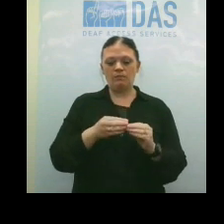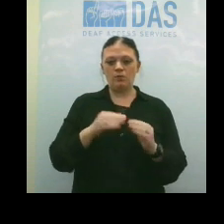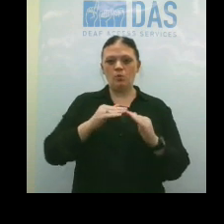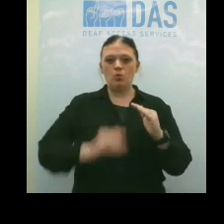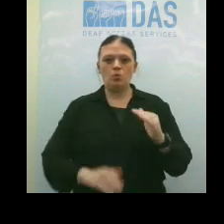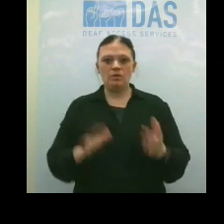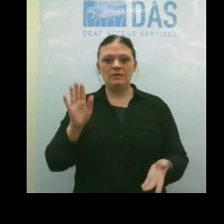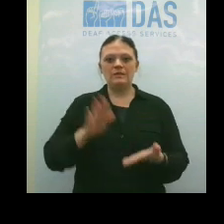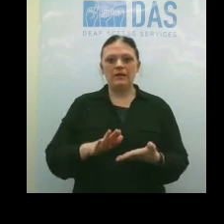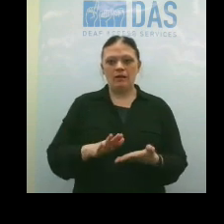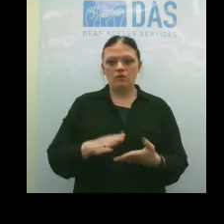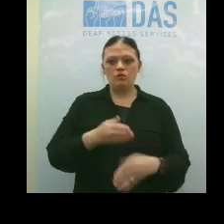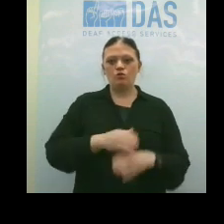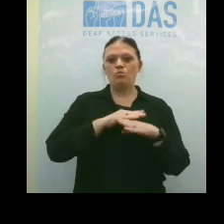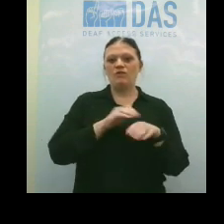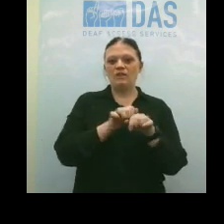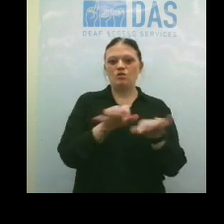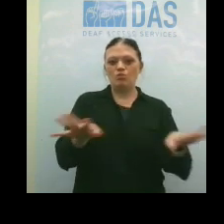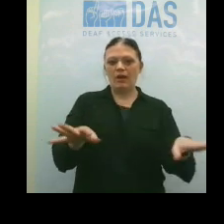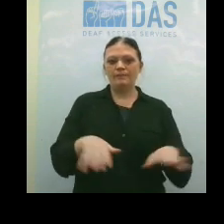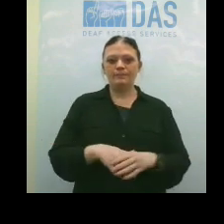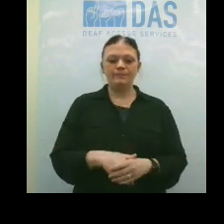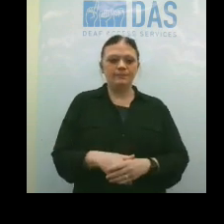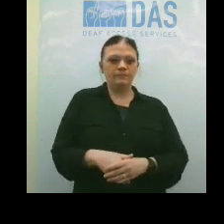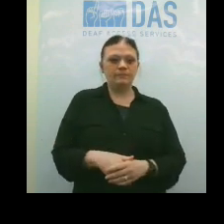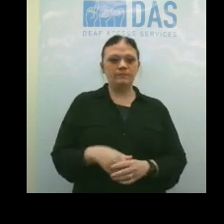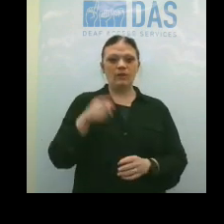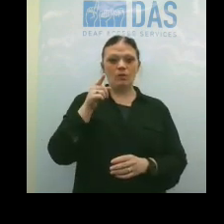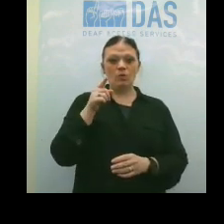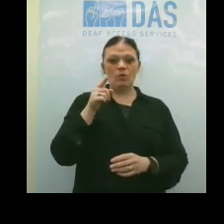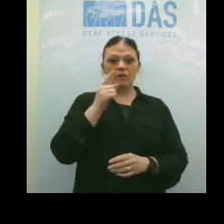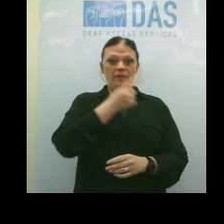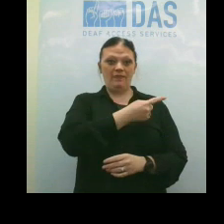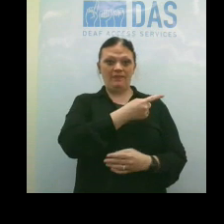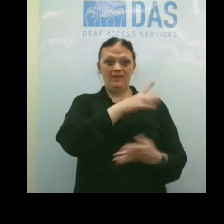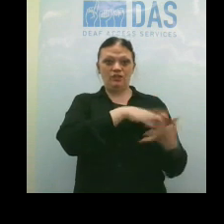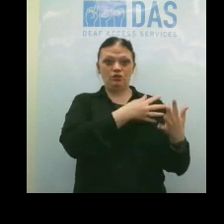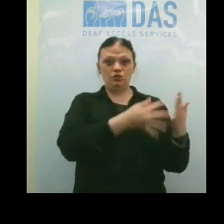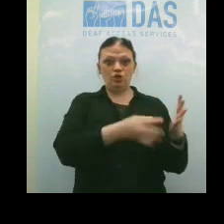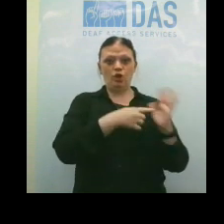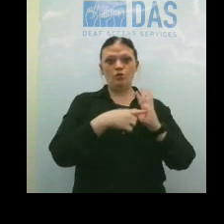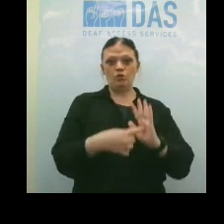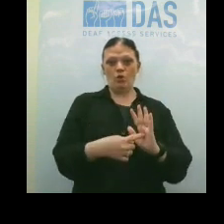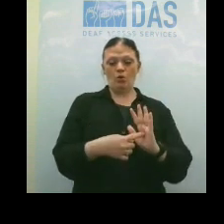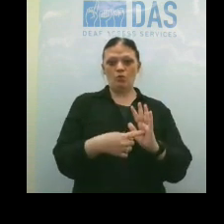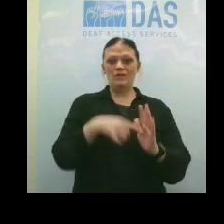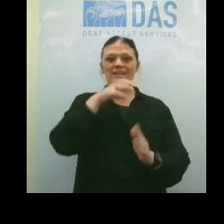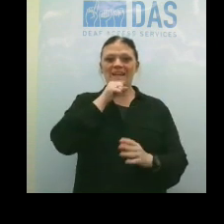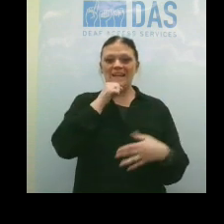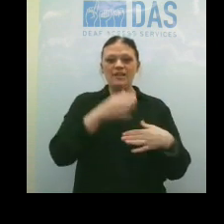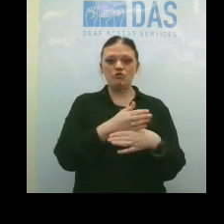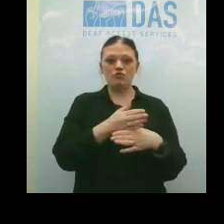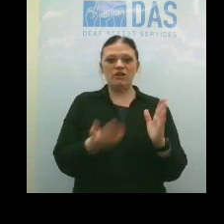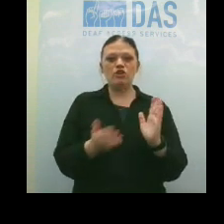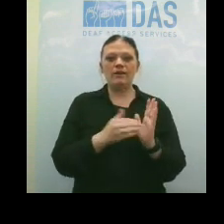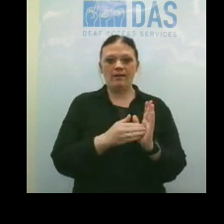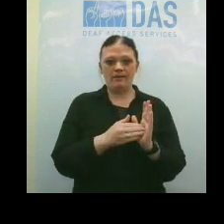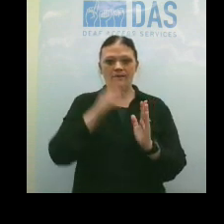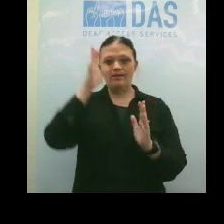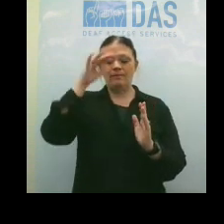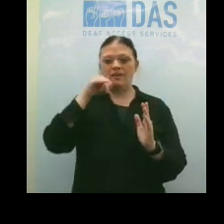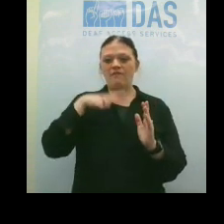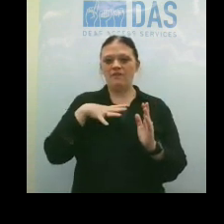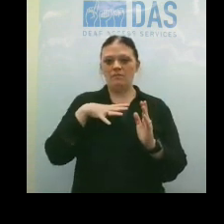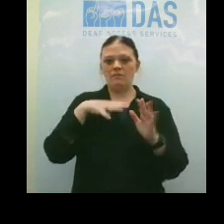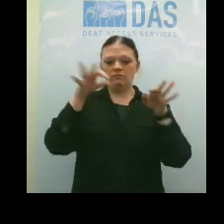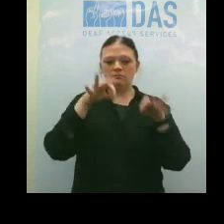do that is to prevent the further spread of the coronavirus. And this chart here goes to show just by age range, once again, in the gender breakdown,